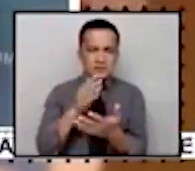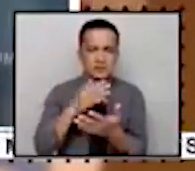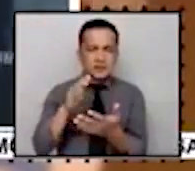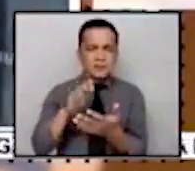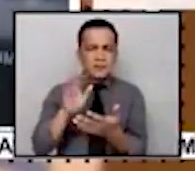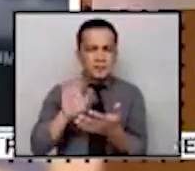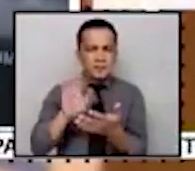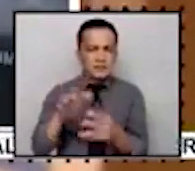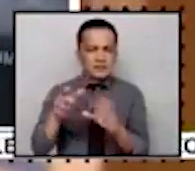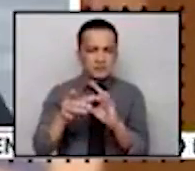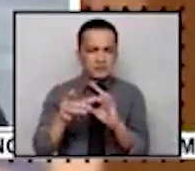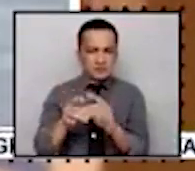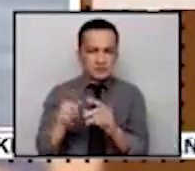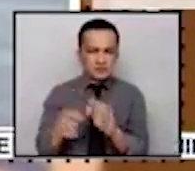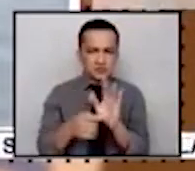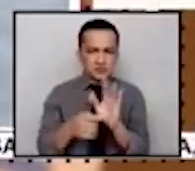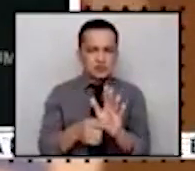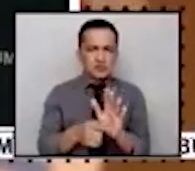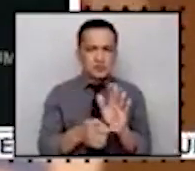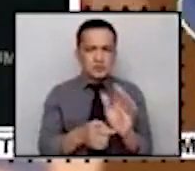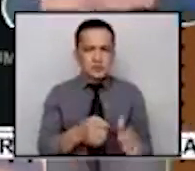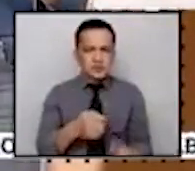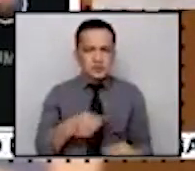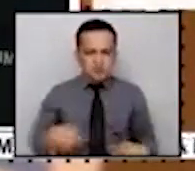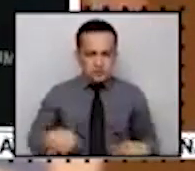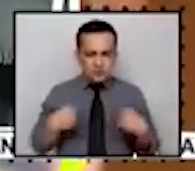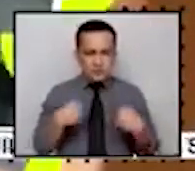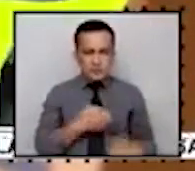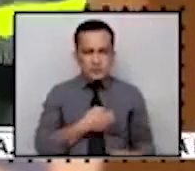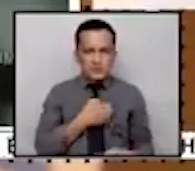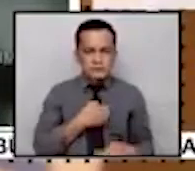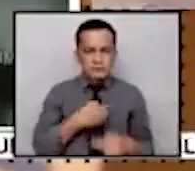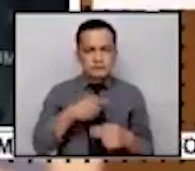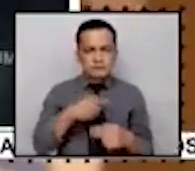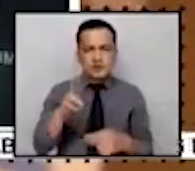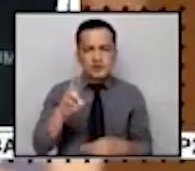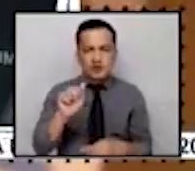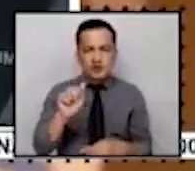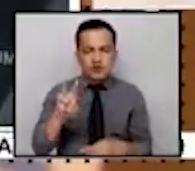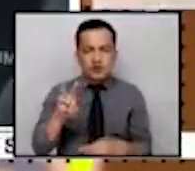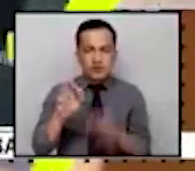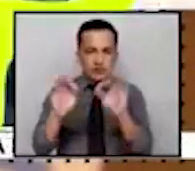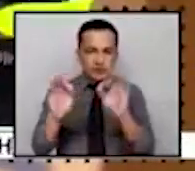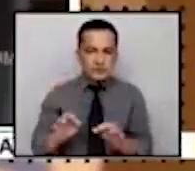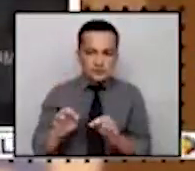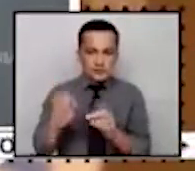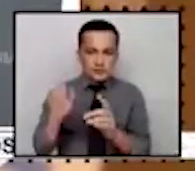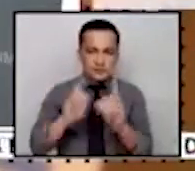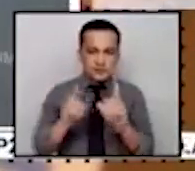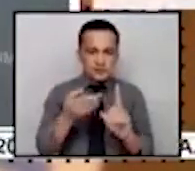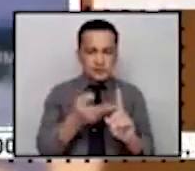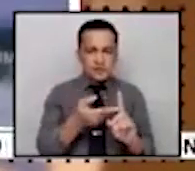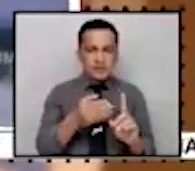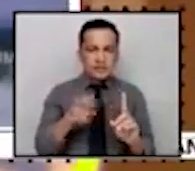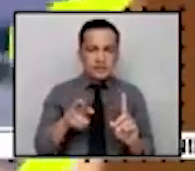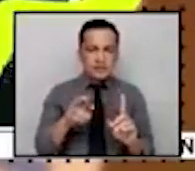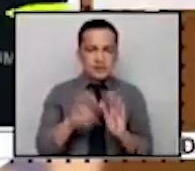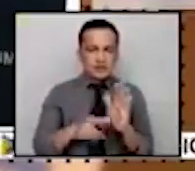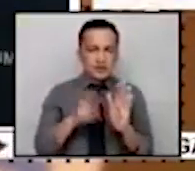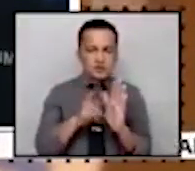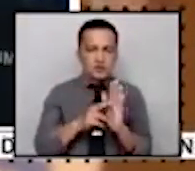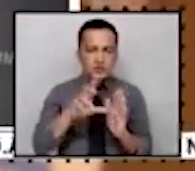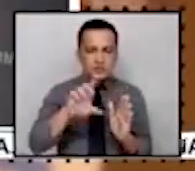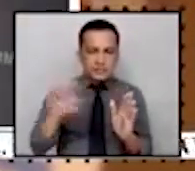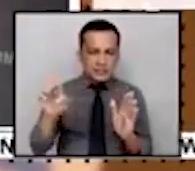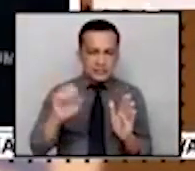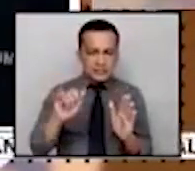features human emotions in its rawest forms. In this drama, IU plays the main role Lee Ji-an, a